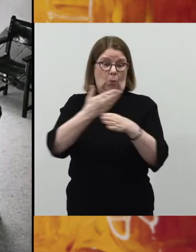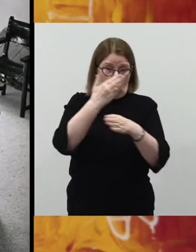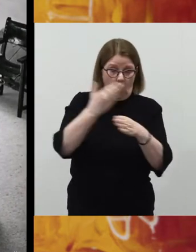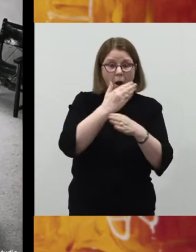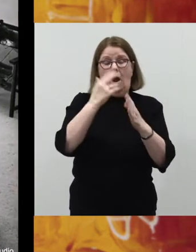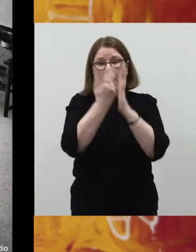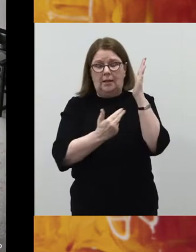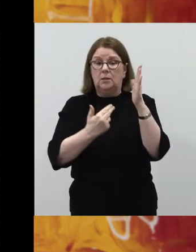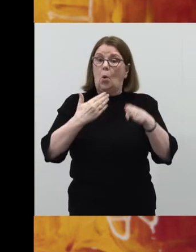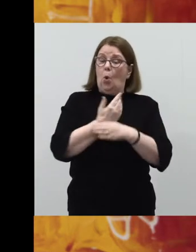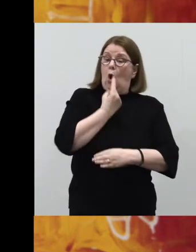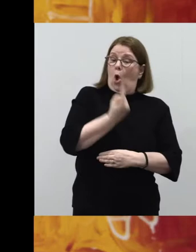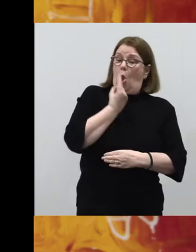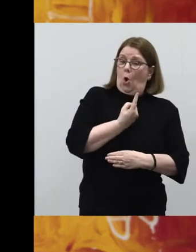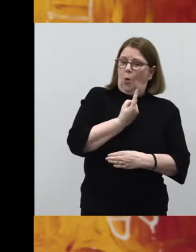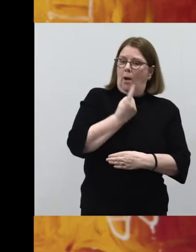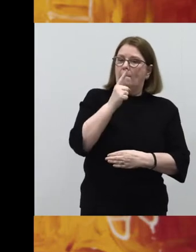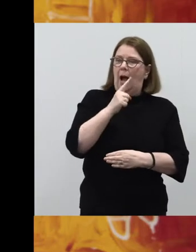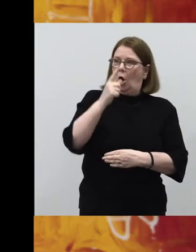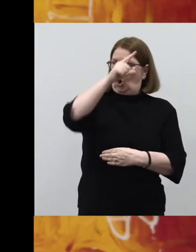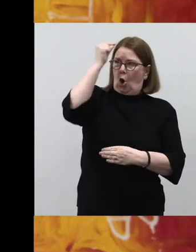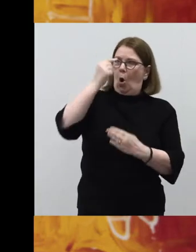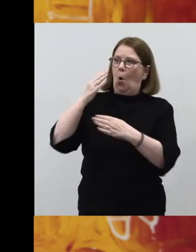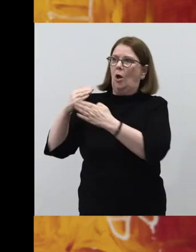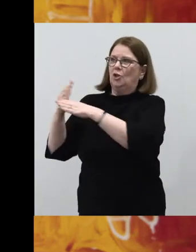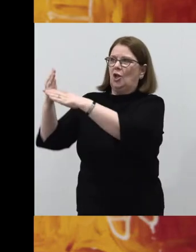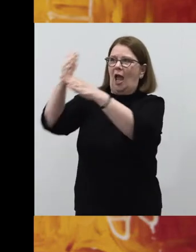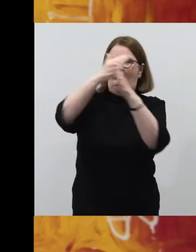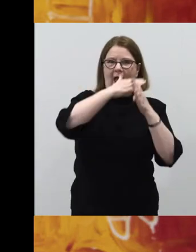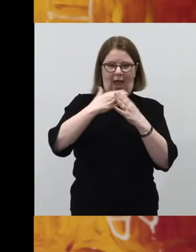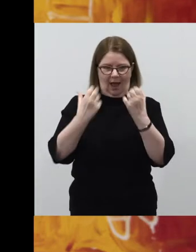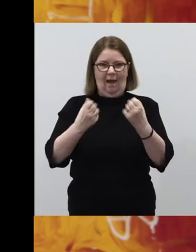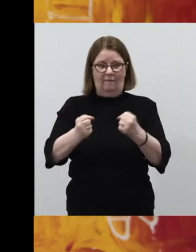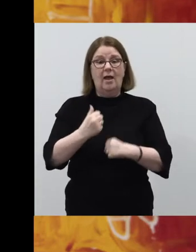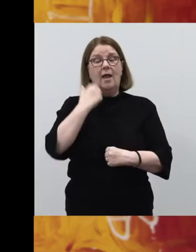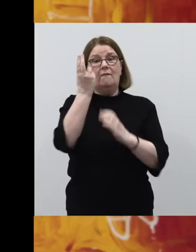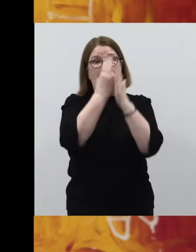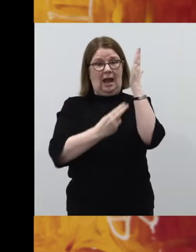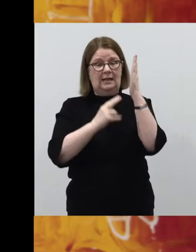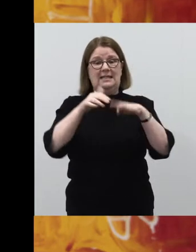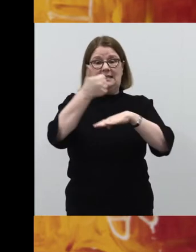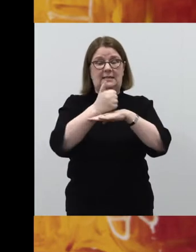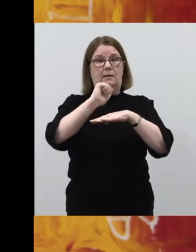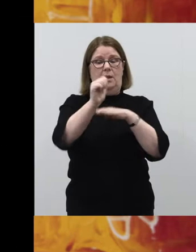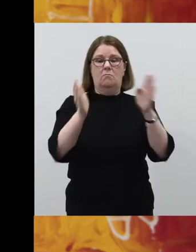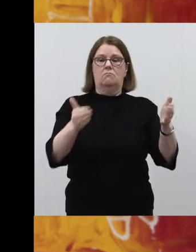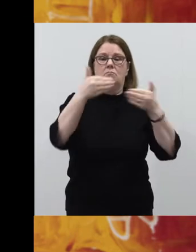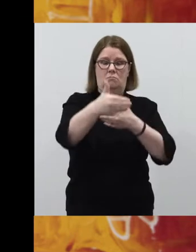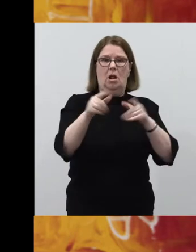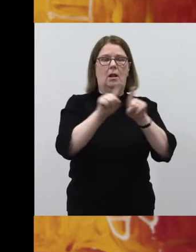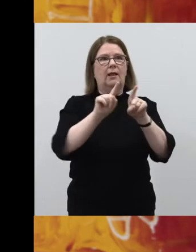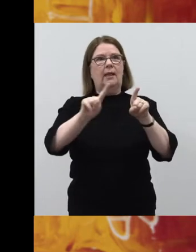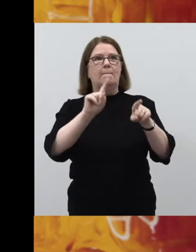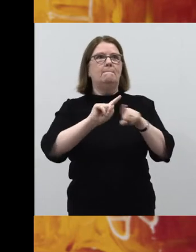day, undertaken by thousands of committed individuals, working alone, but with shared goals that embrace the whole of